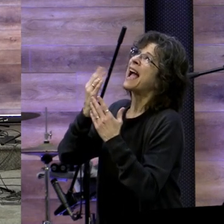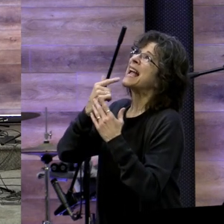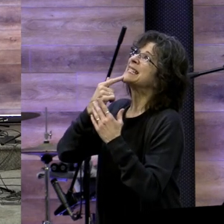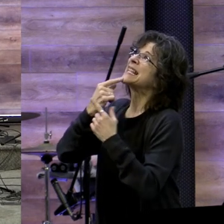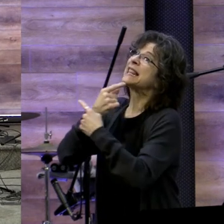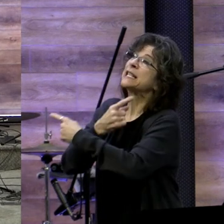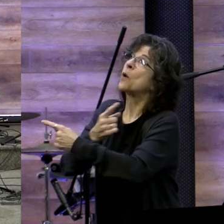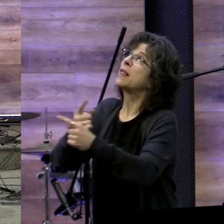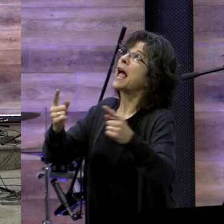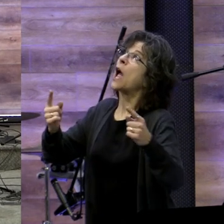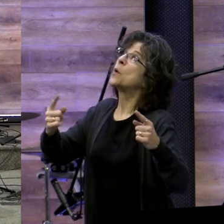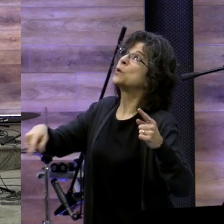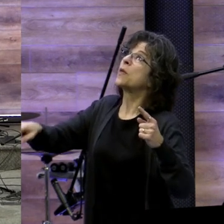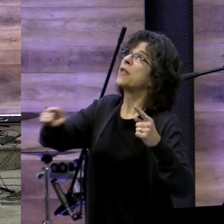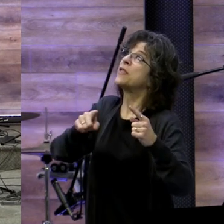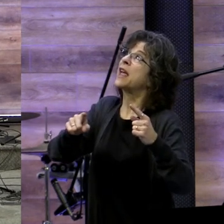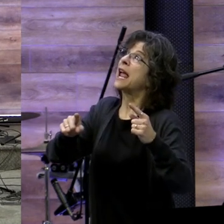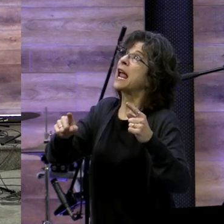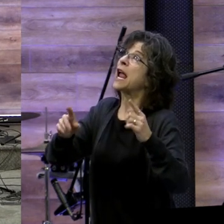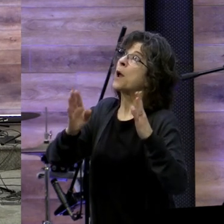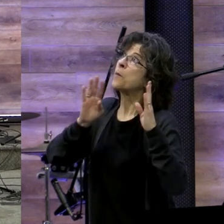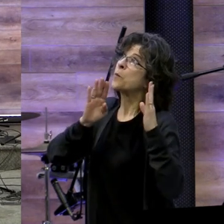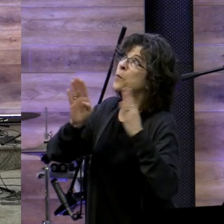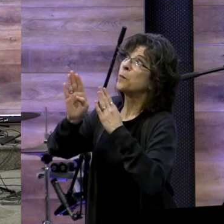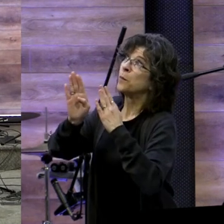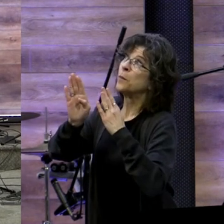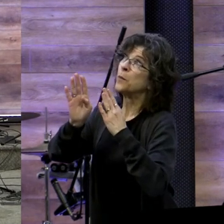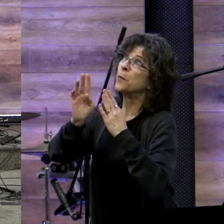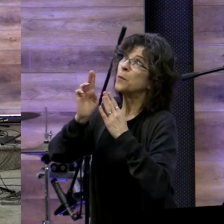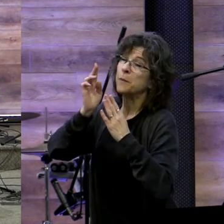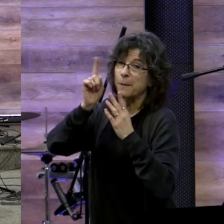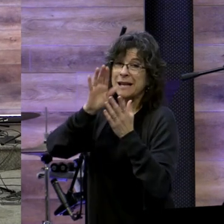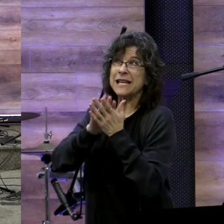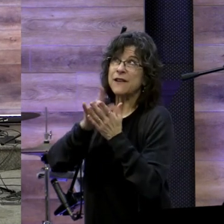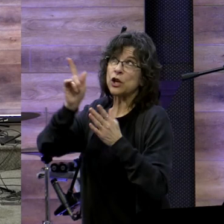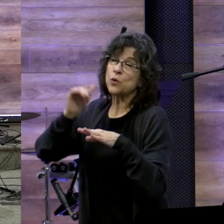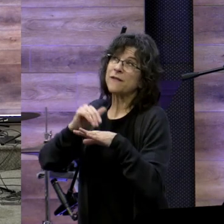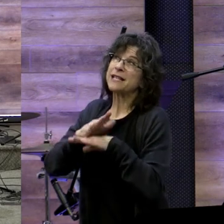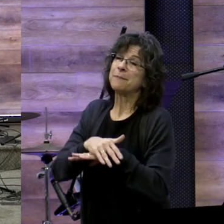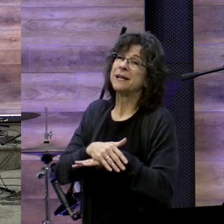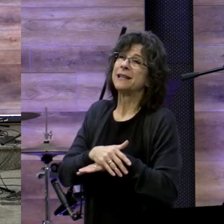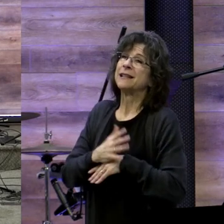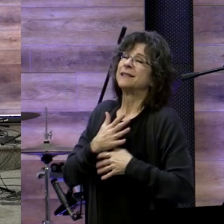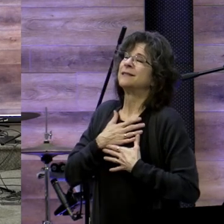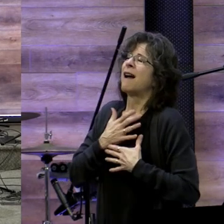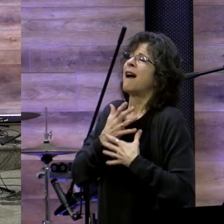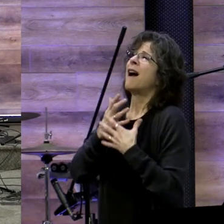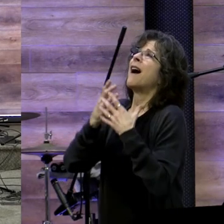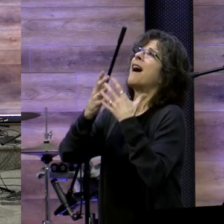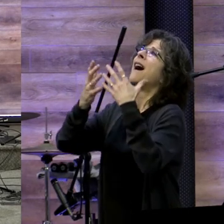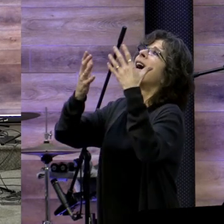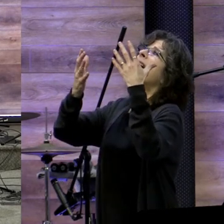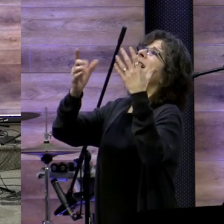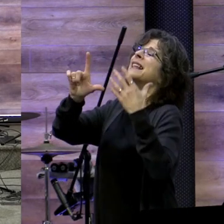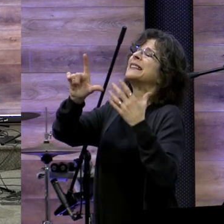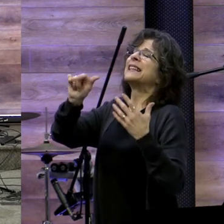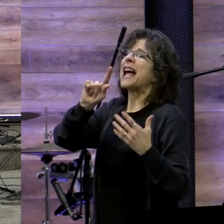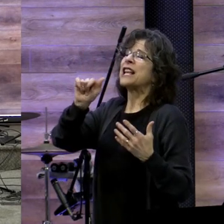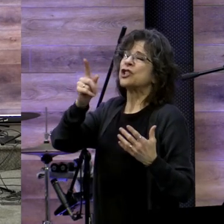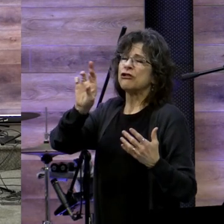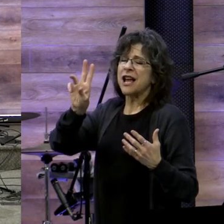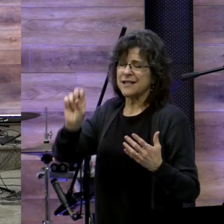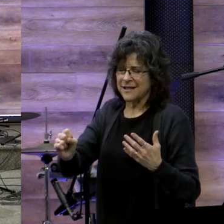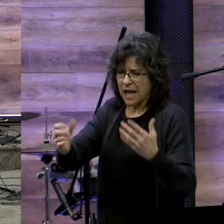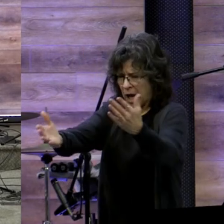of the people standing around, that they may believe that you sent me." When he said these things, he cried out with a loud voice, "Lazarus, come